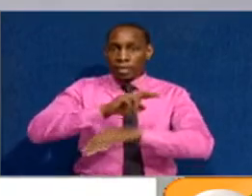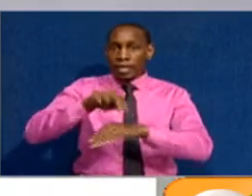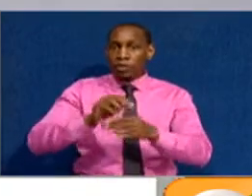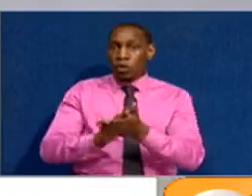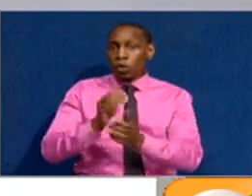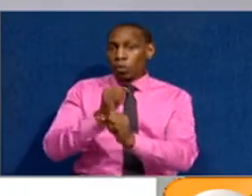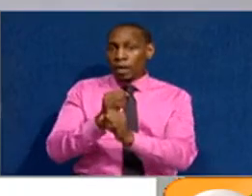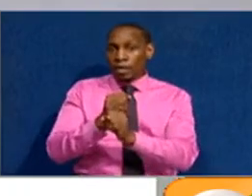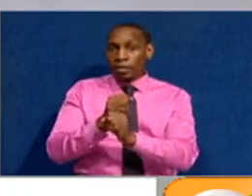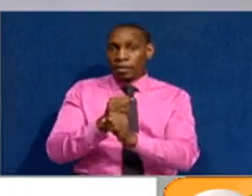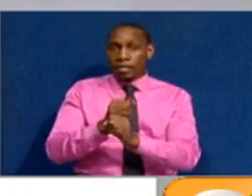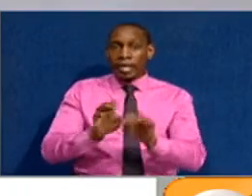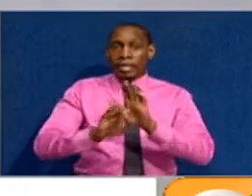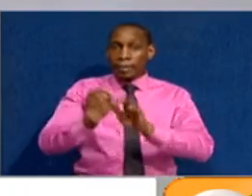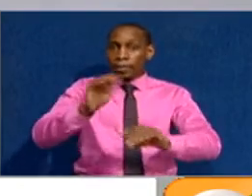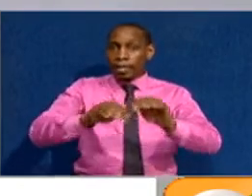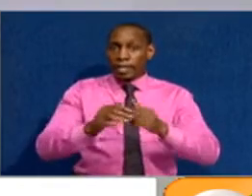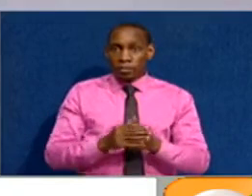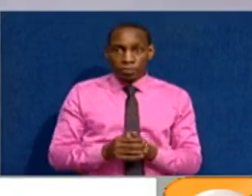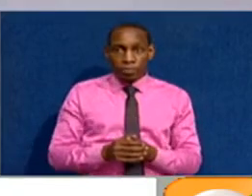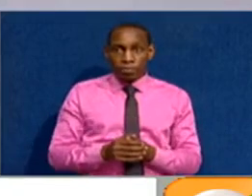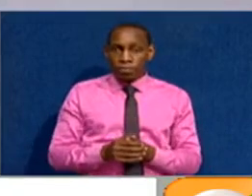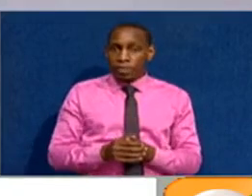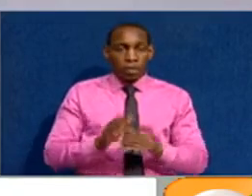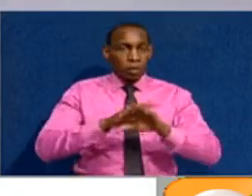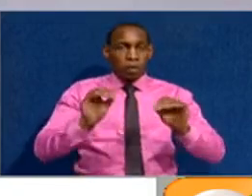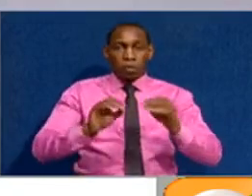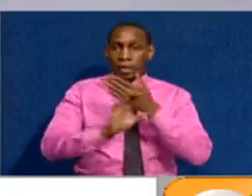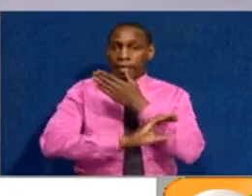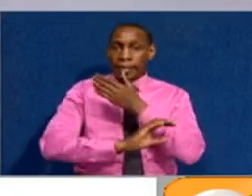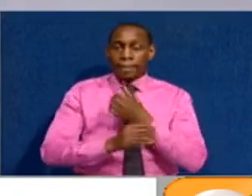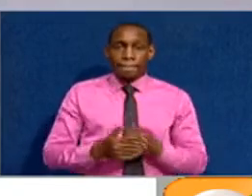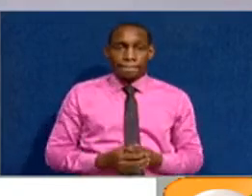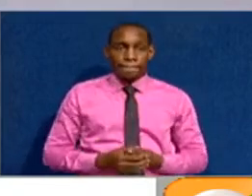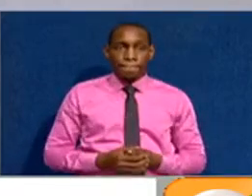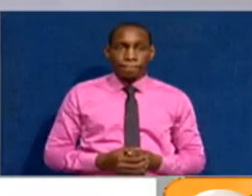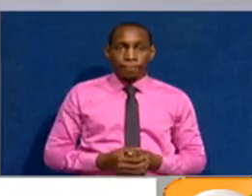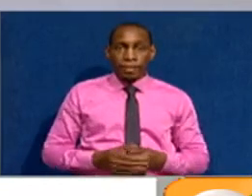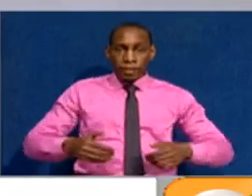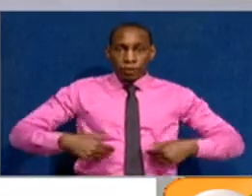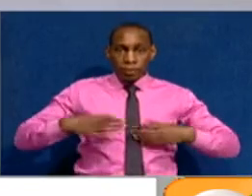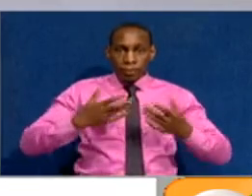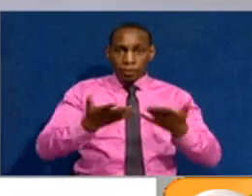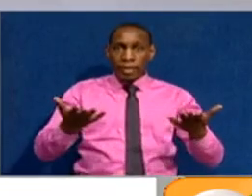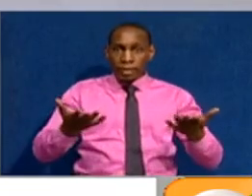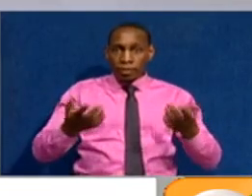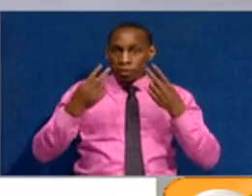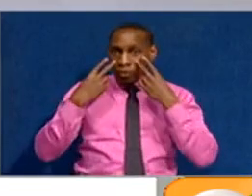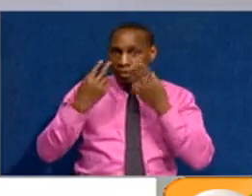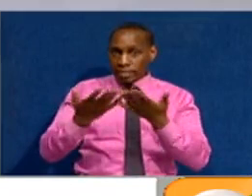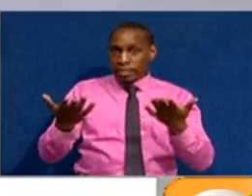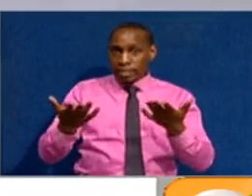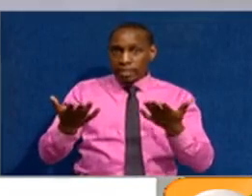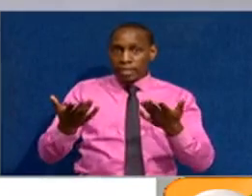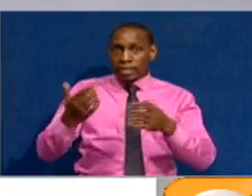national exercises like an election, it can't be good for the country. Those young people are saying something